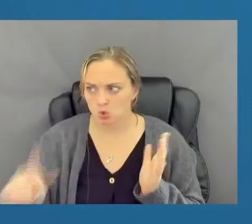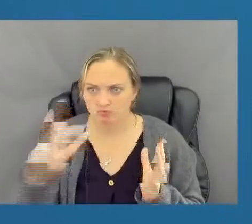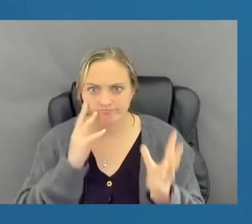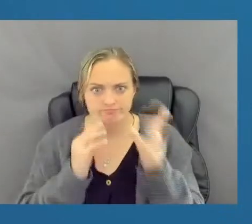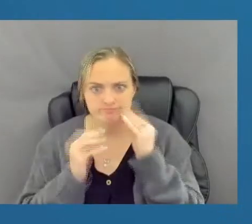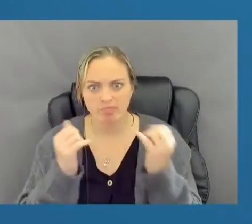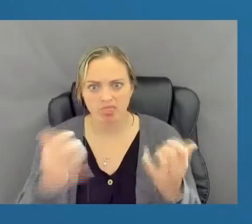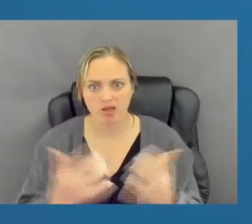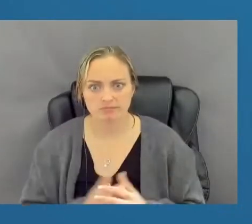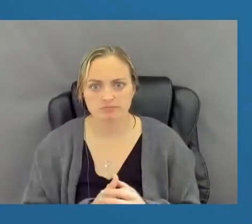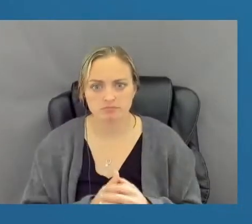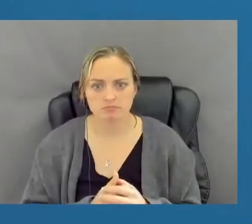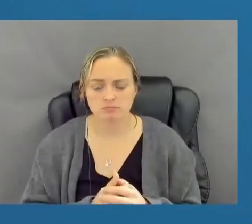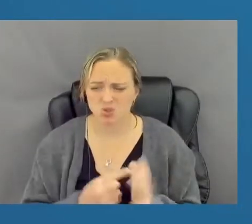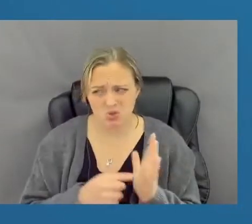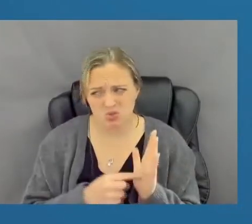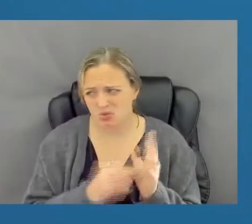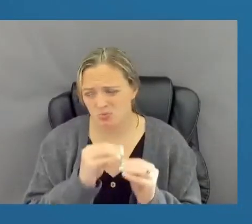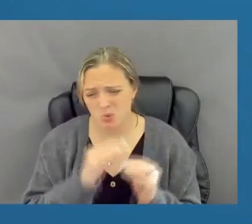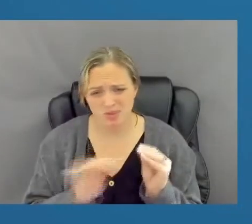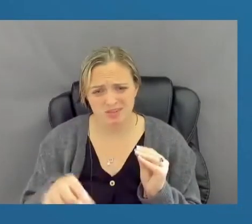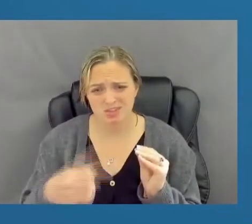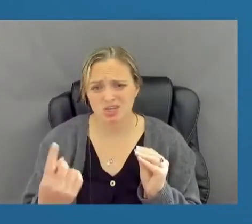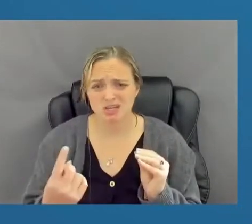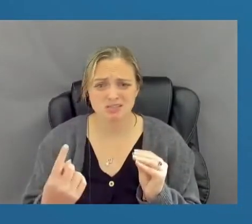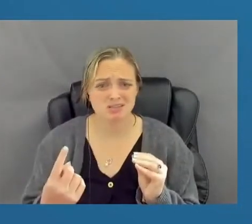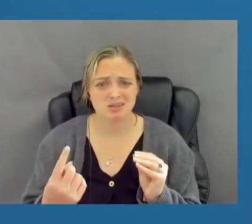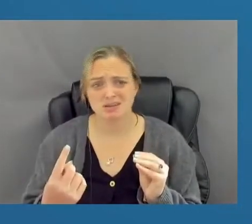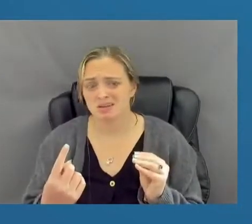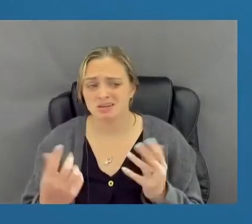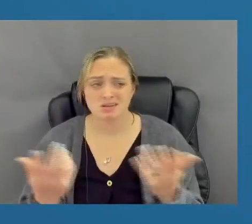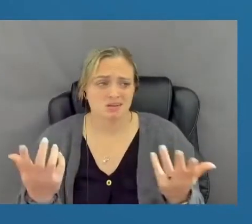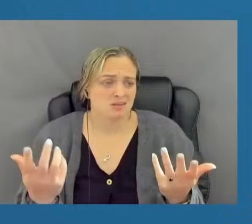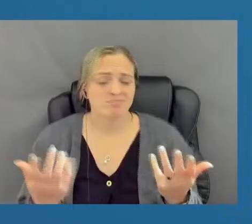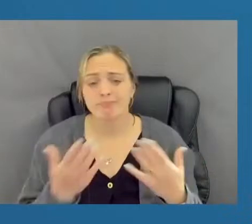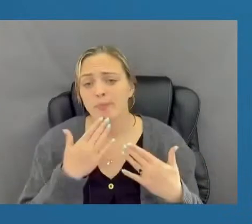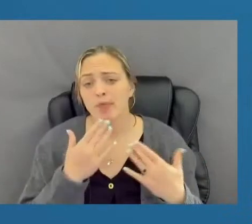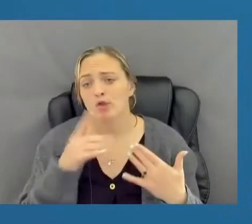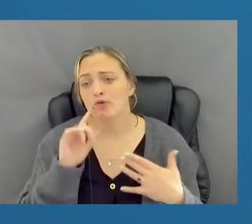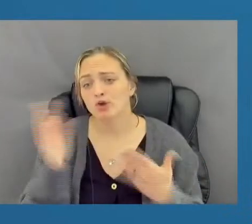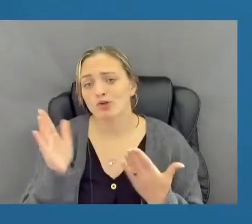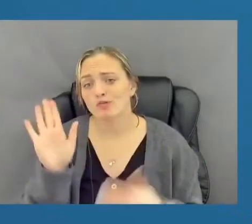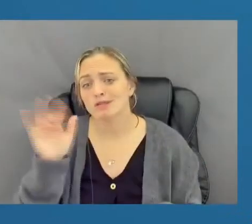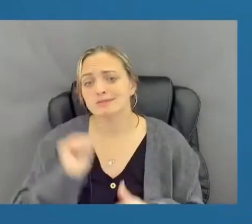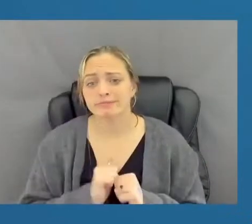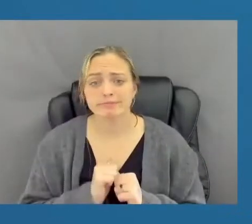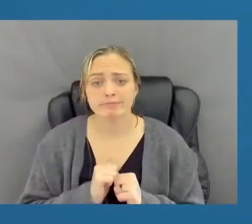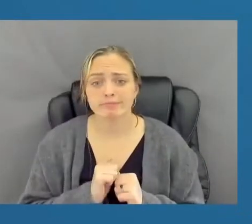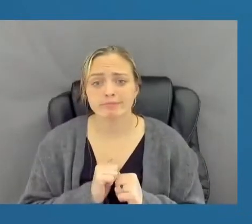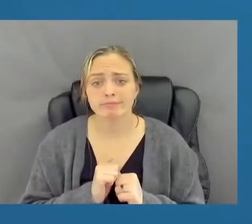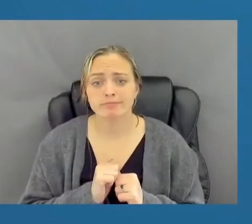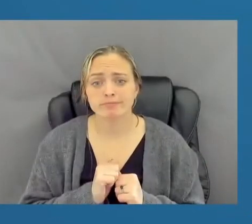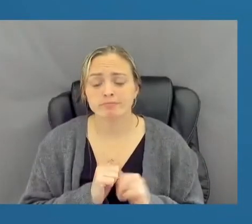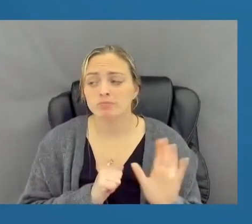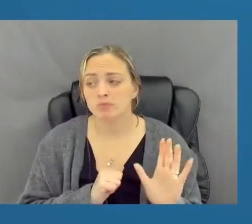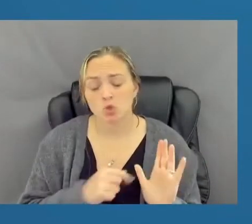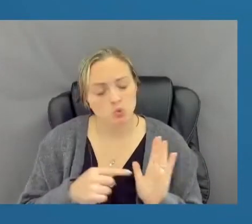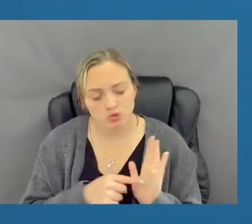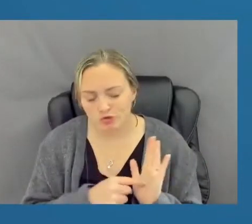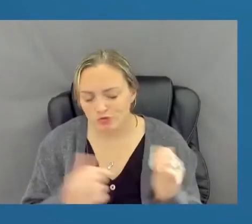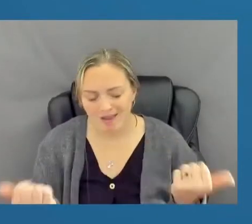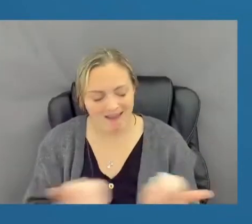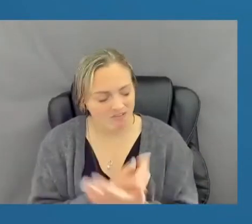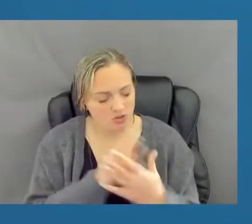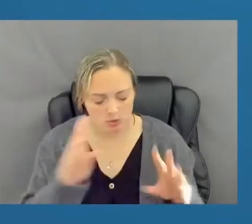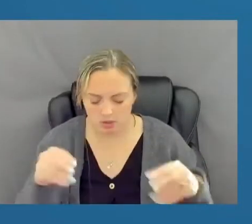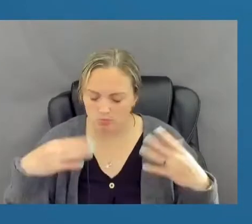And you deserve more than pots and pans banging and a thank you for your service. You deserve to have everything we can offer you and